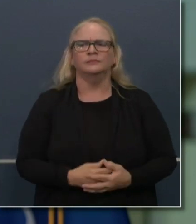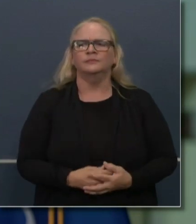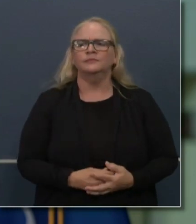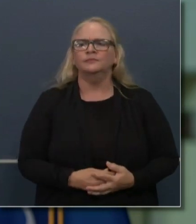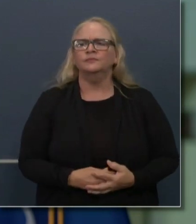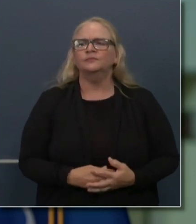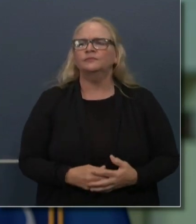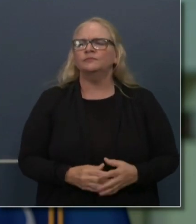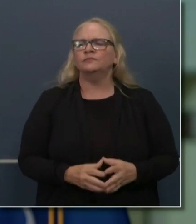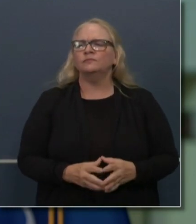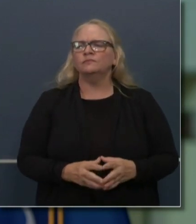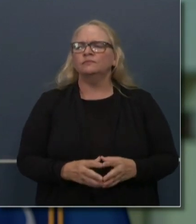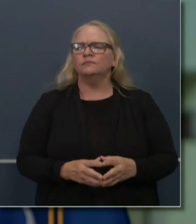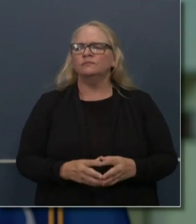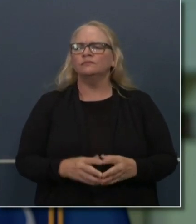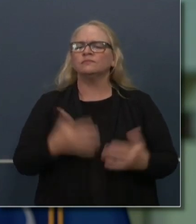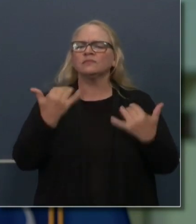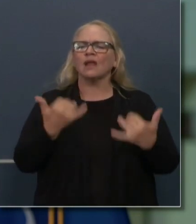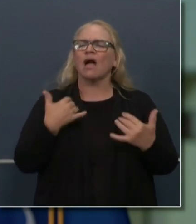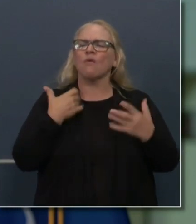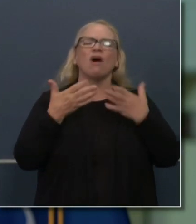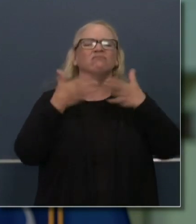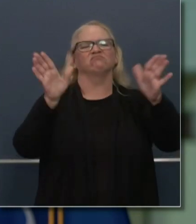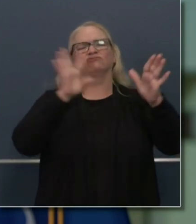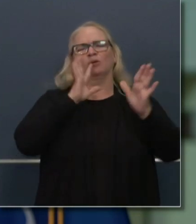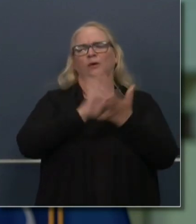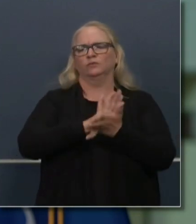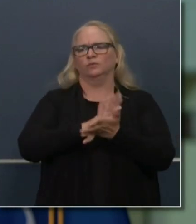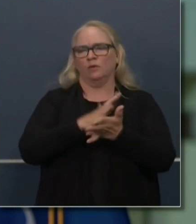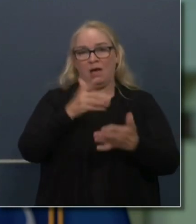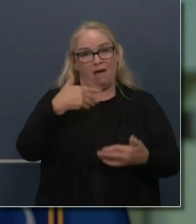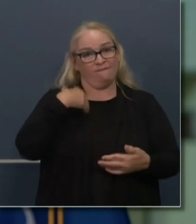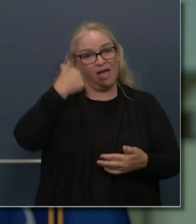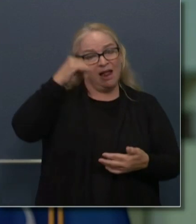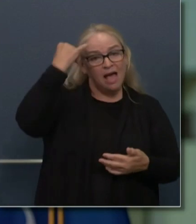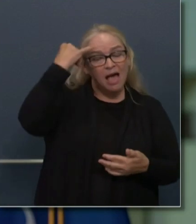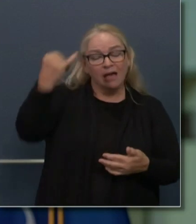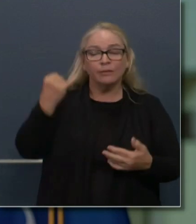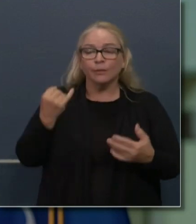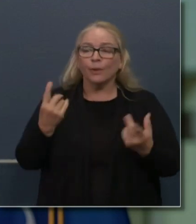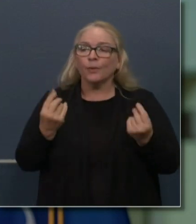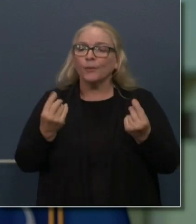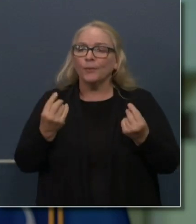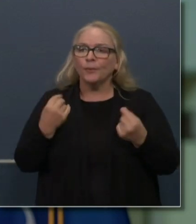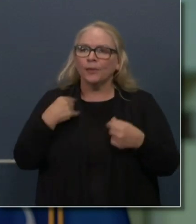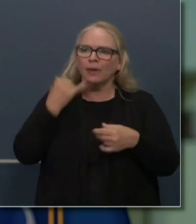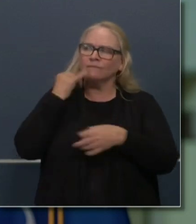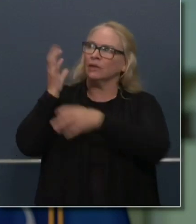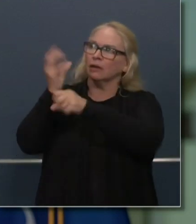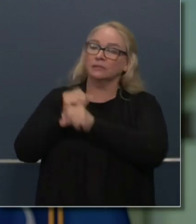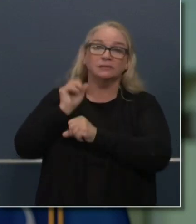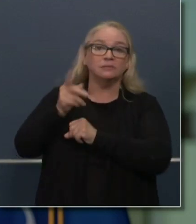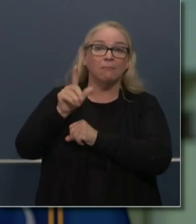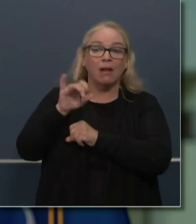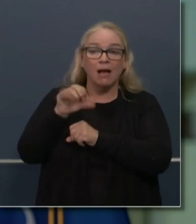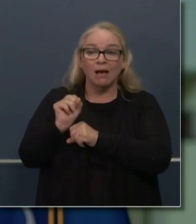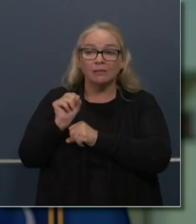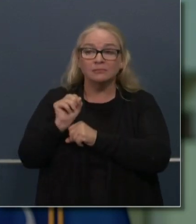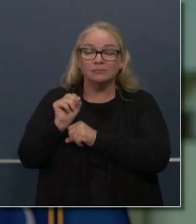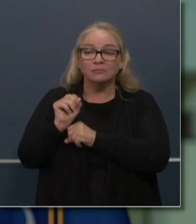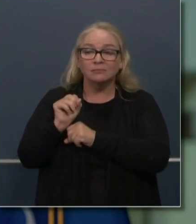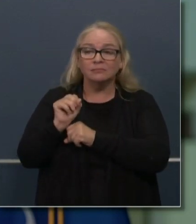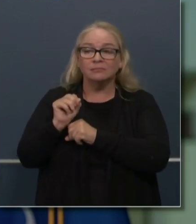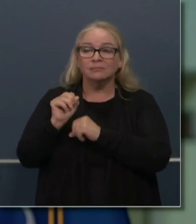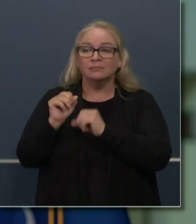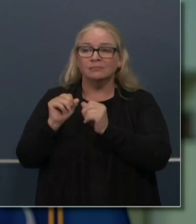Do we have an idea of when we might be able to see a little bit more of the supply come through the pipeline? Dr. Ghali talked about more of an availability